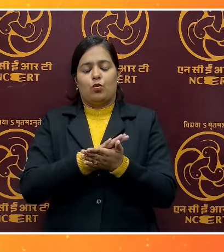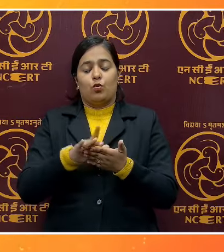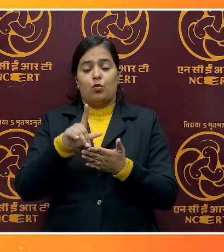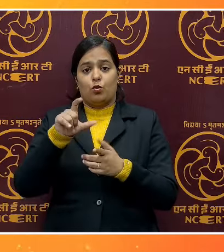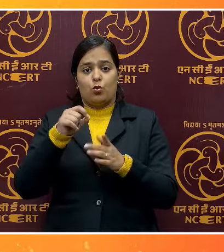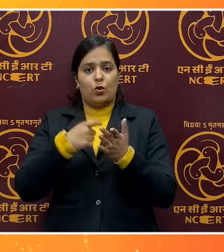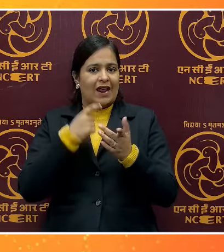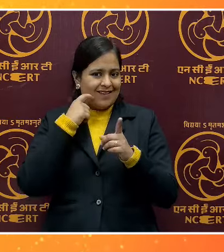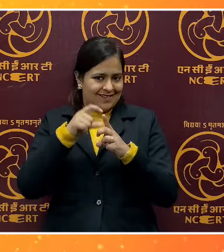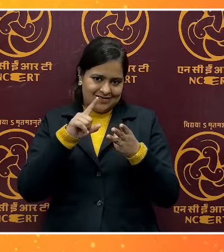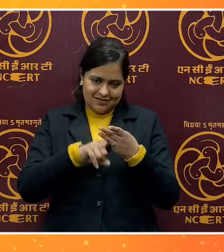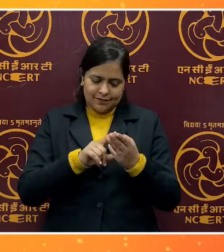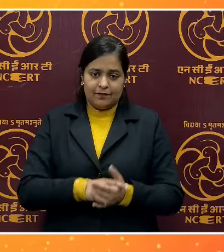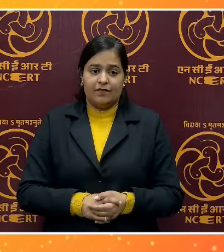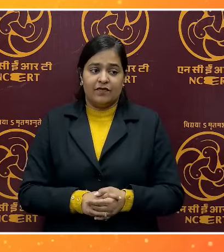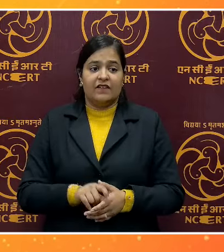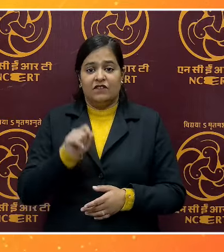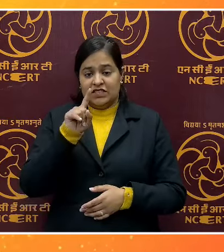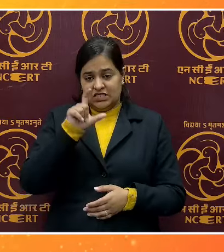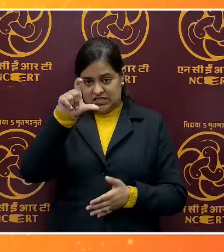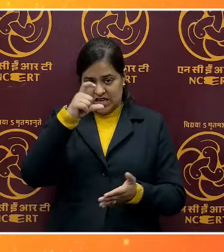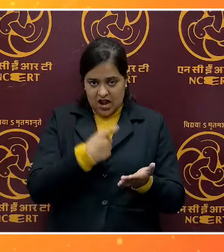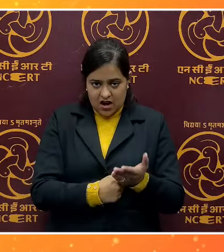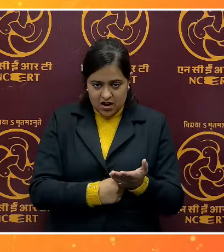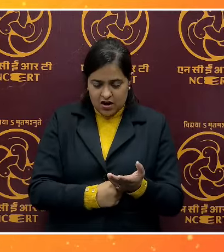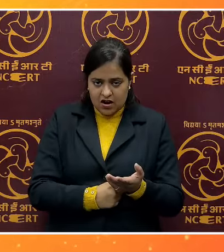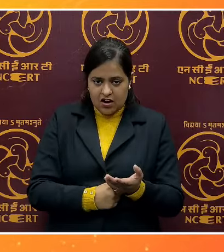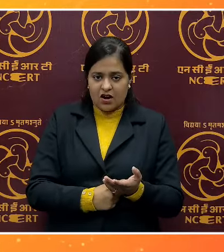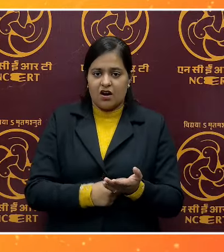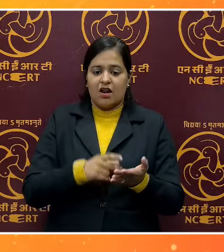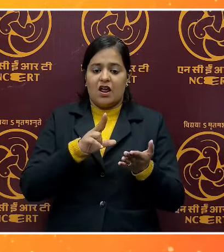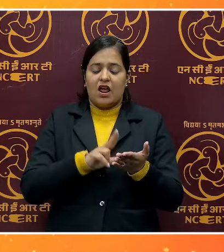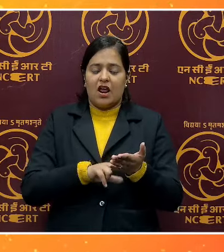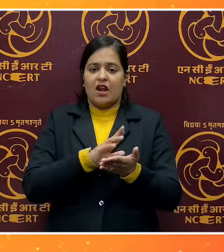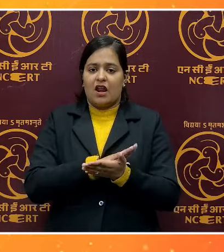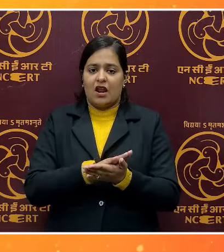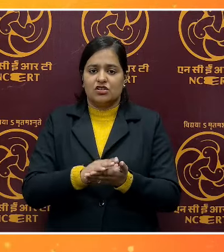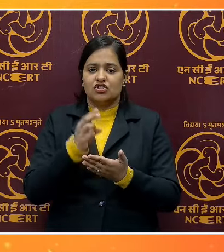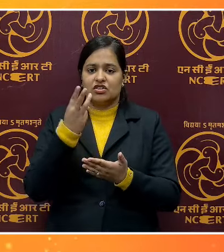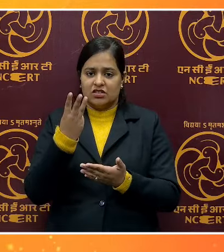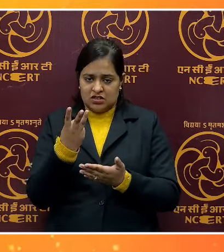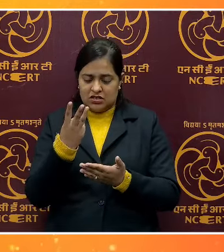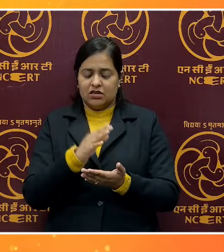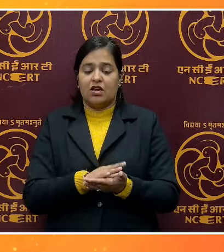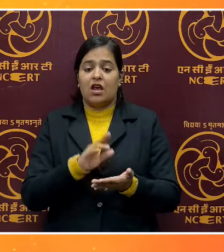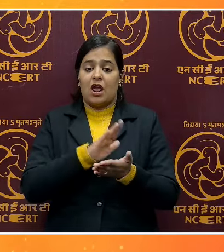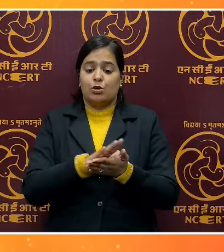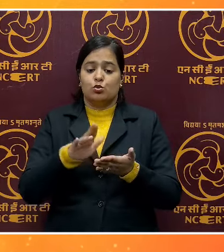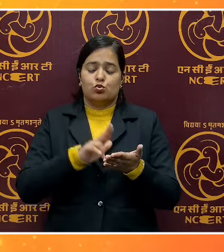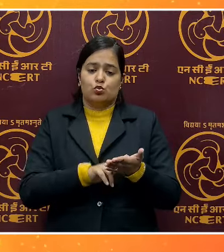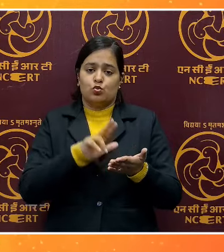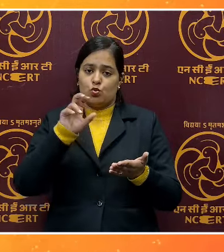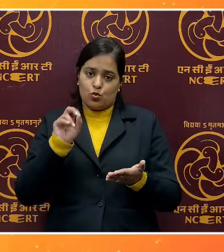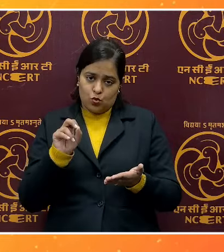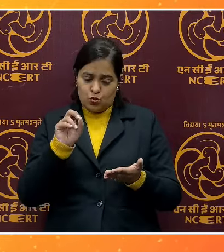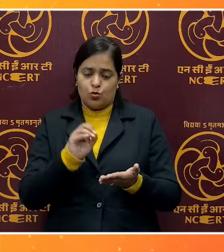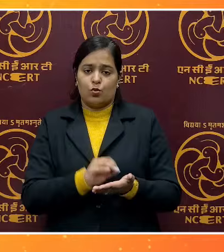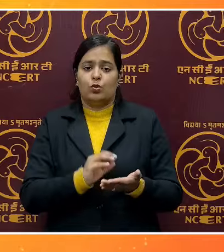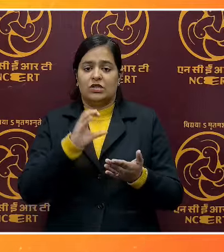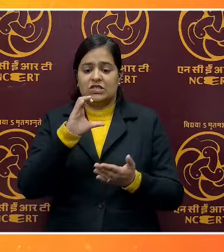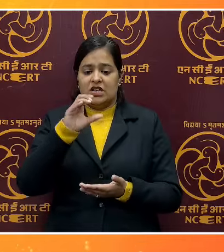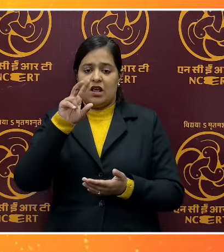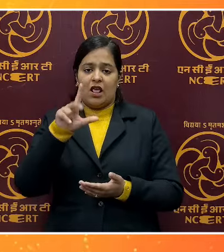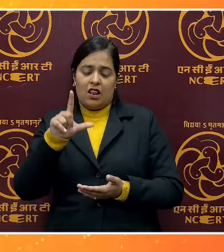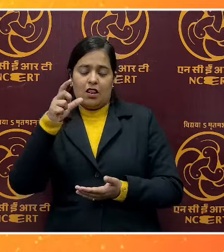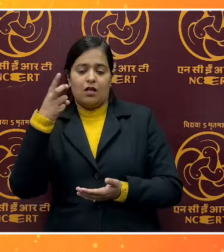again, that is Cr, NH3 whole thrice, H2O whole thrice,